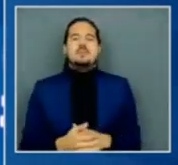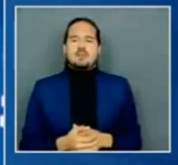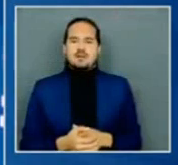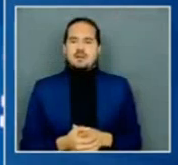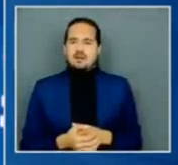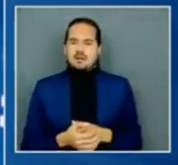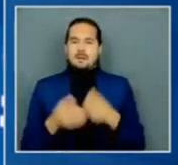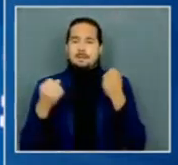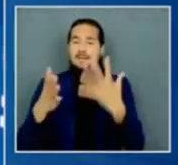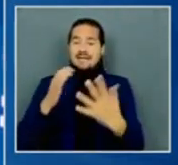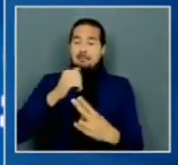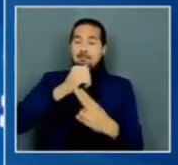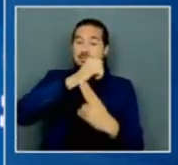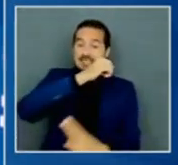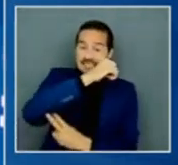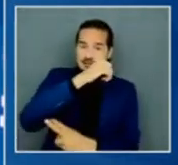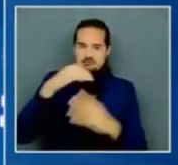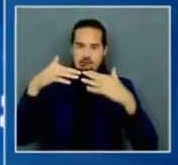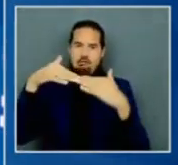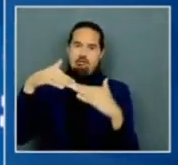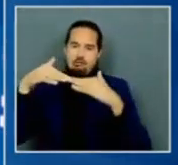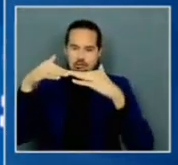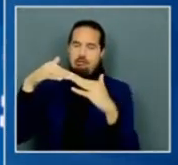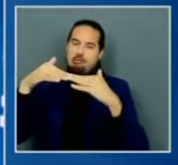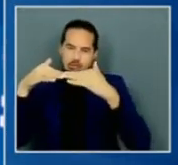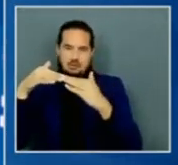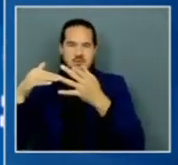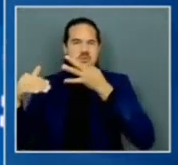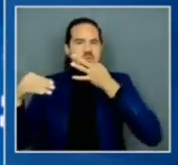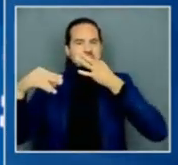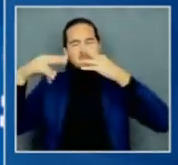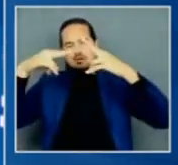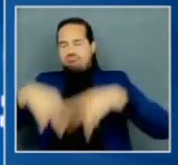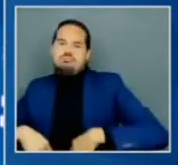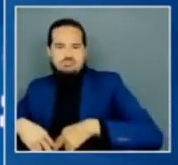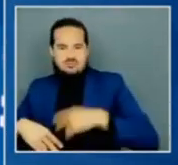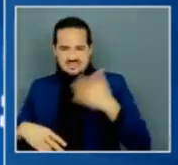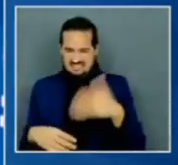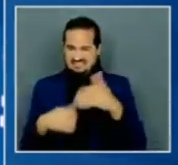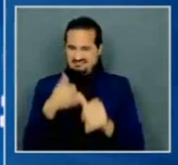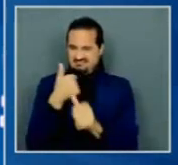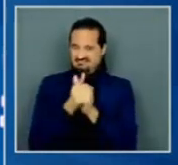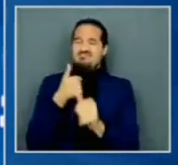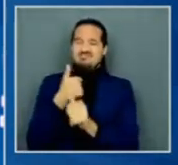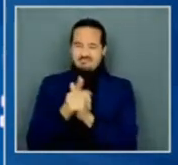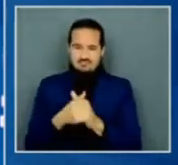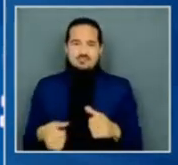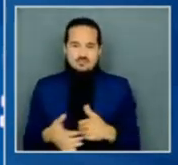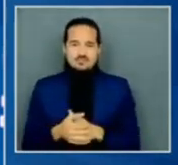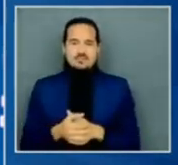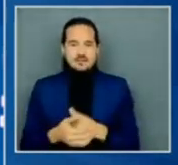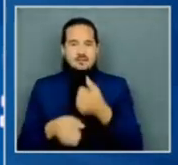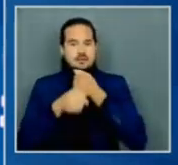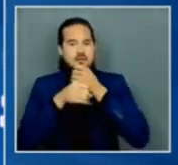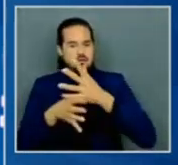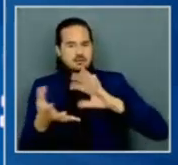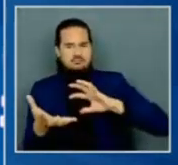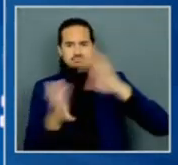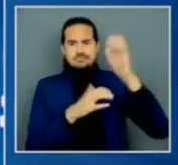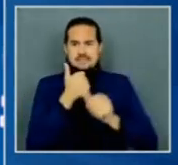and tens of thousands of bridges are in disrepair, some on the verge of collapse, presenting a clear and